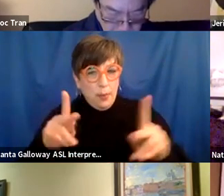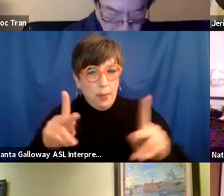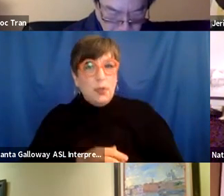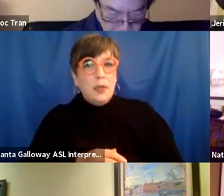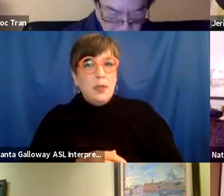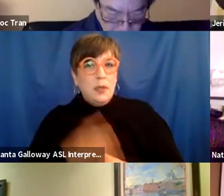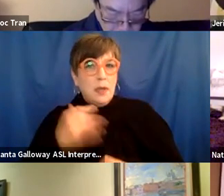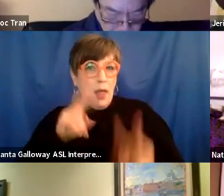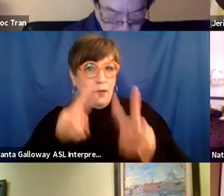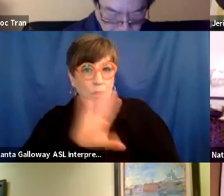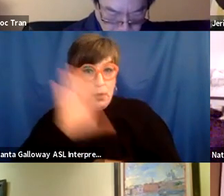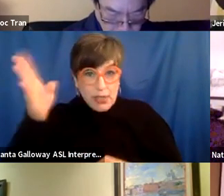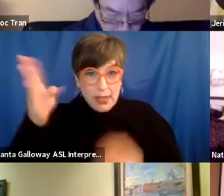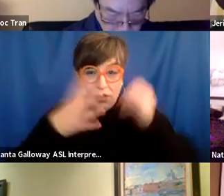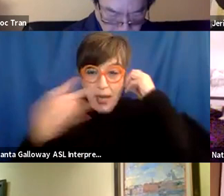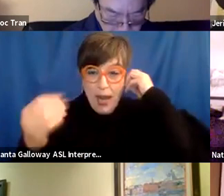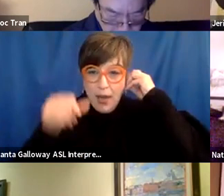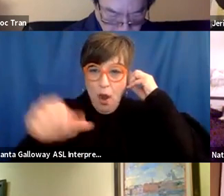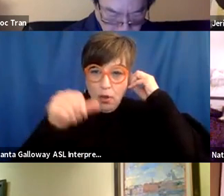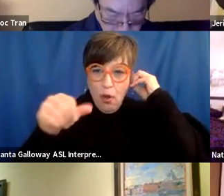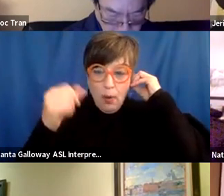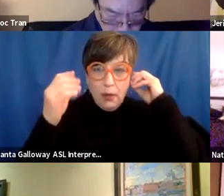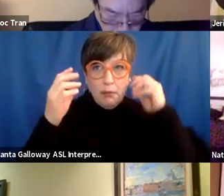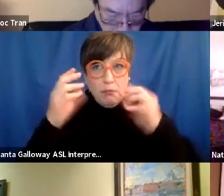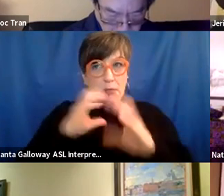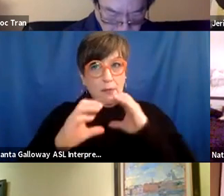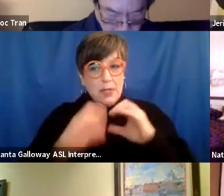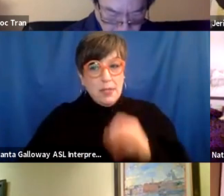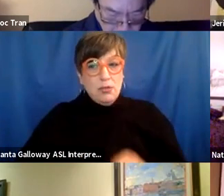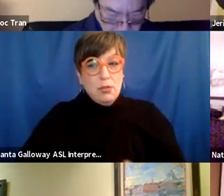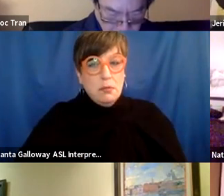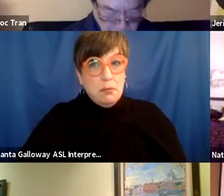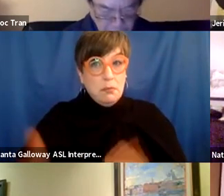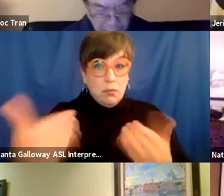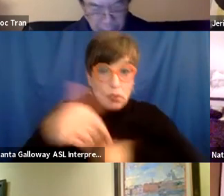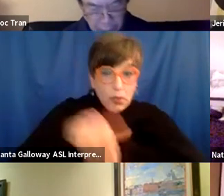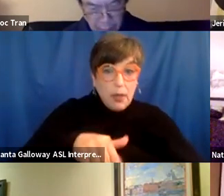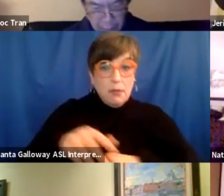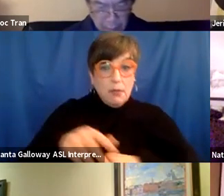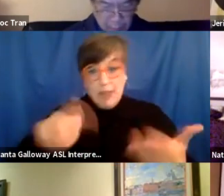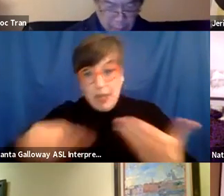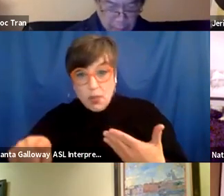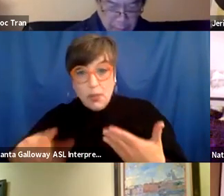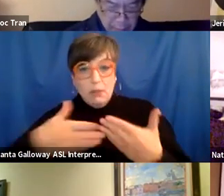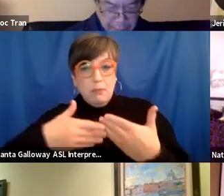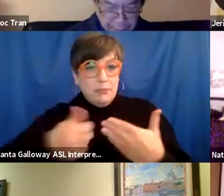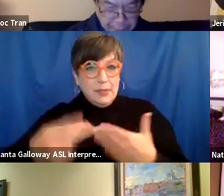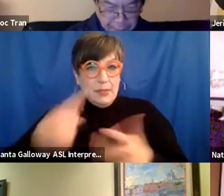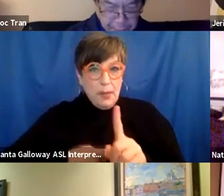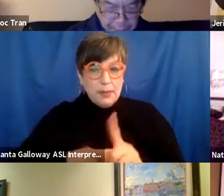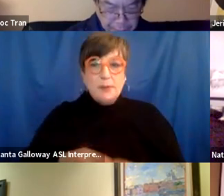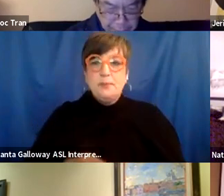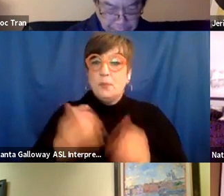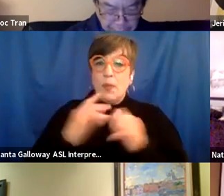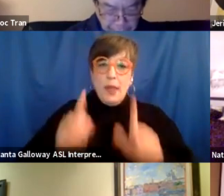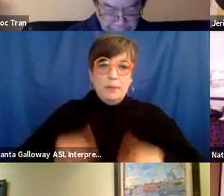and our ongoing conversation tonight, next week, and over the course of the next several months. And with that, Madam Chair, I'll turn